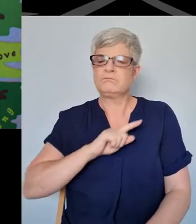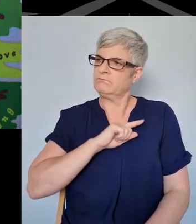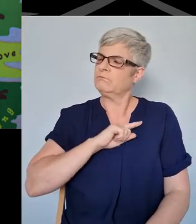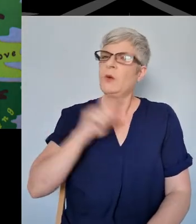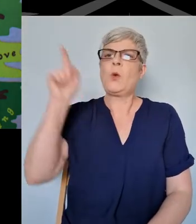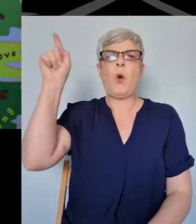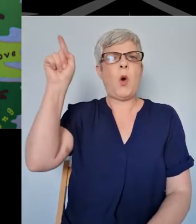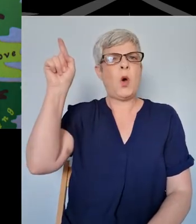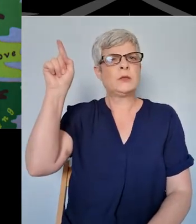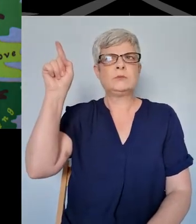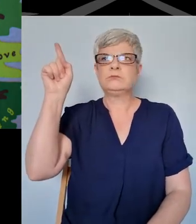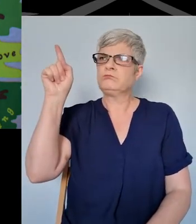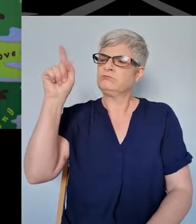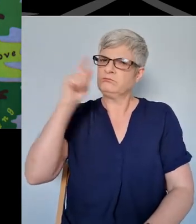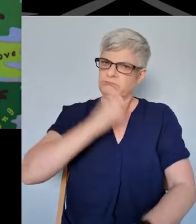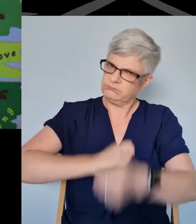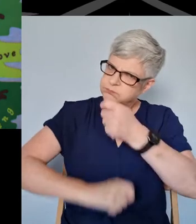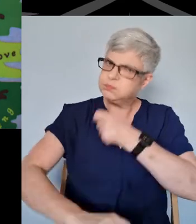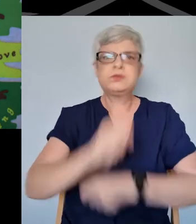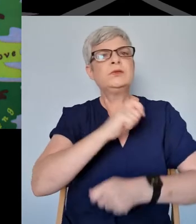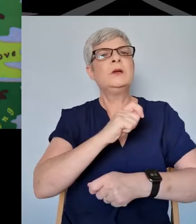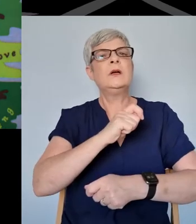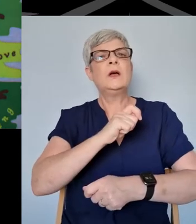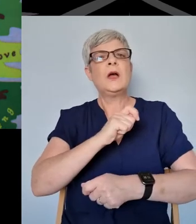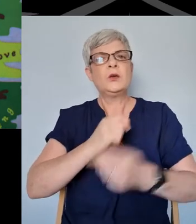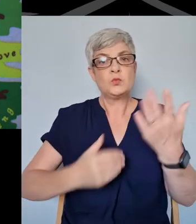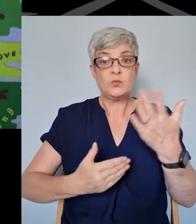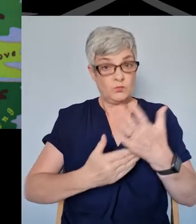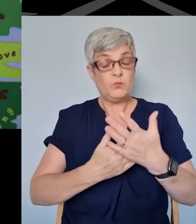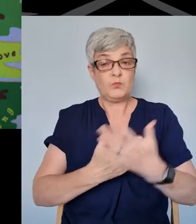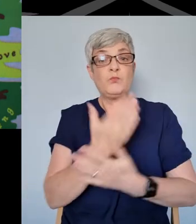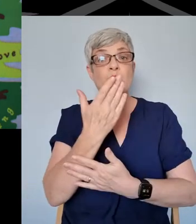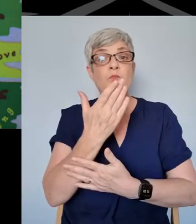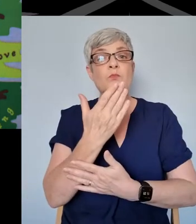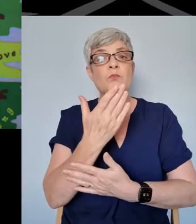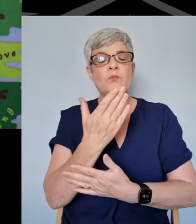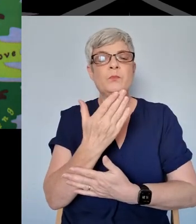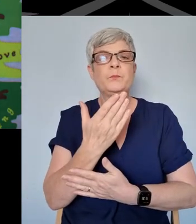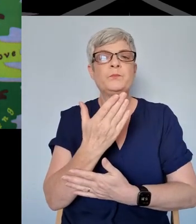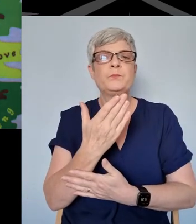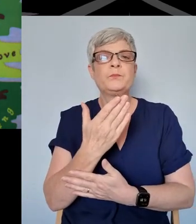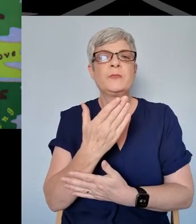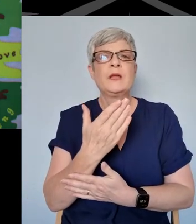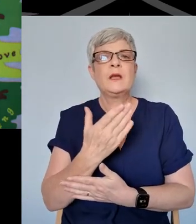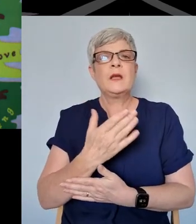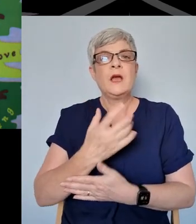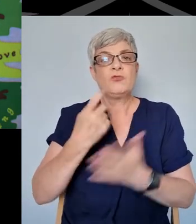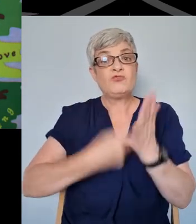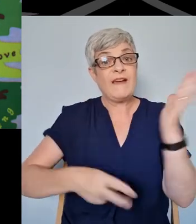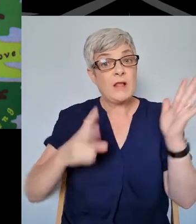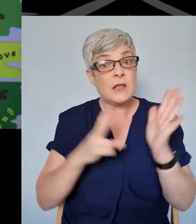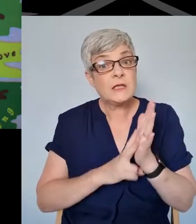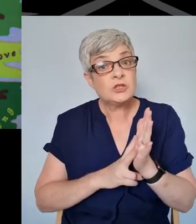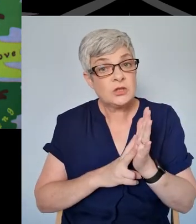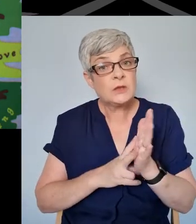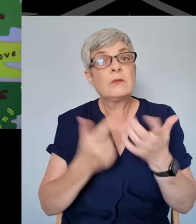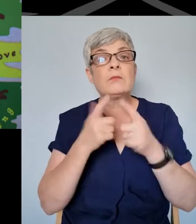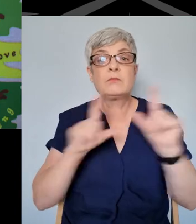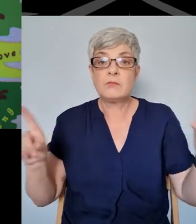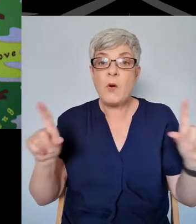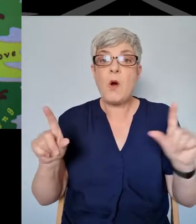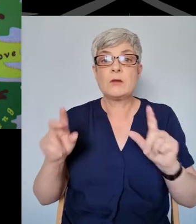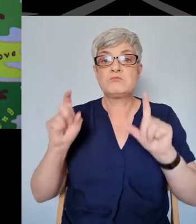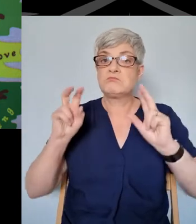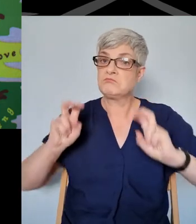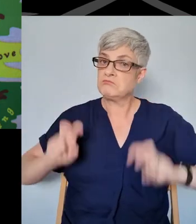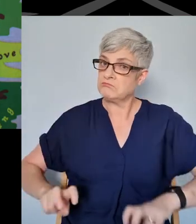who transforms, who makes things new. In the book of Revelation, the Lord seated on the